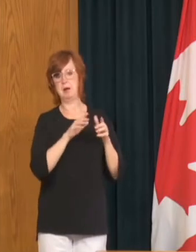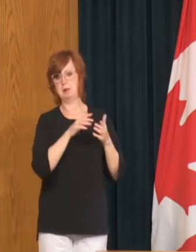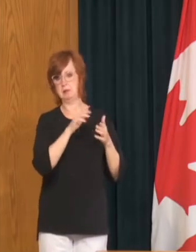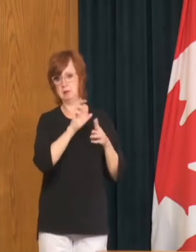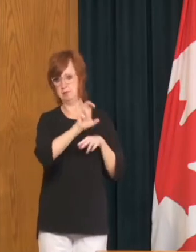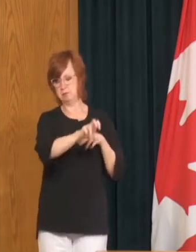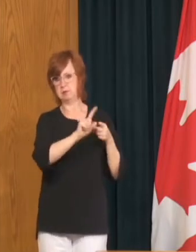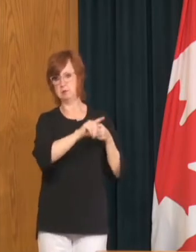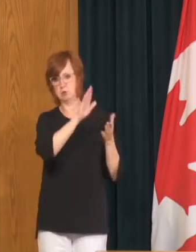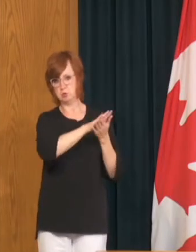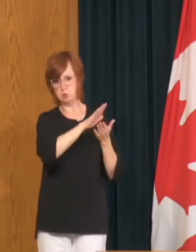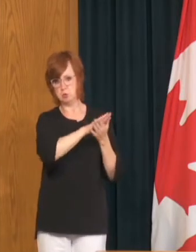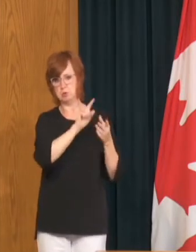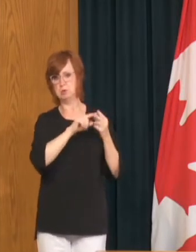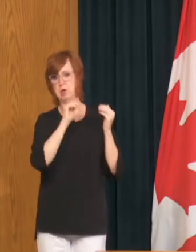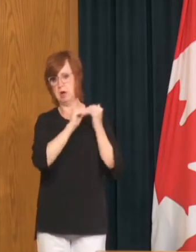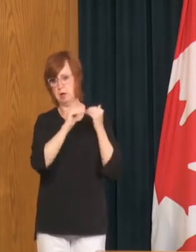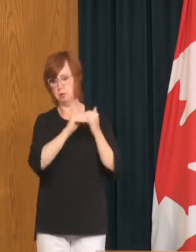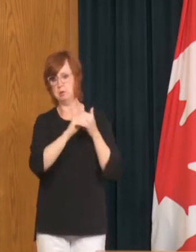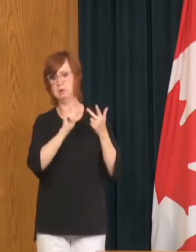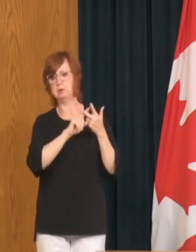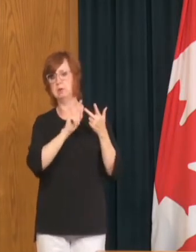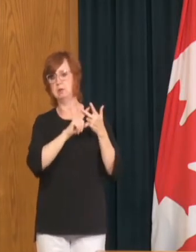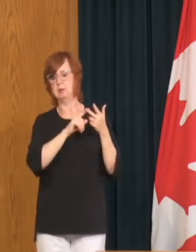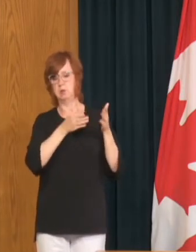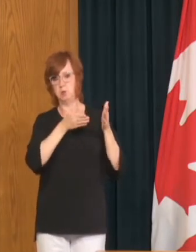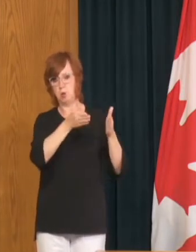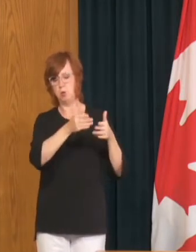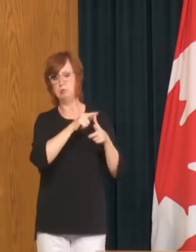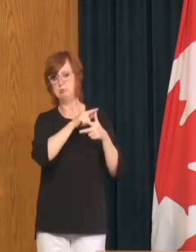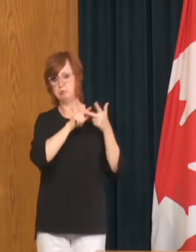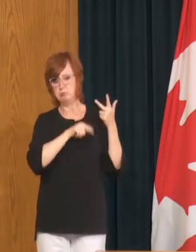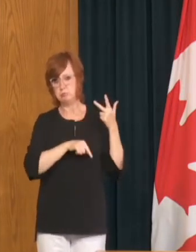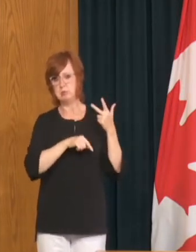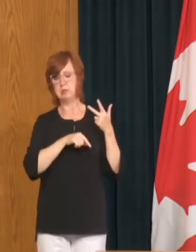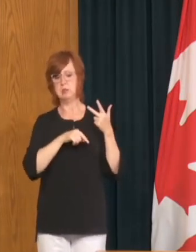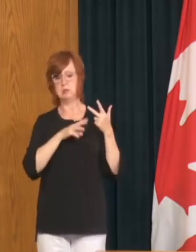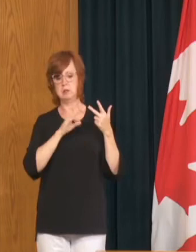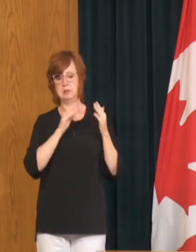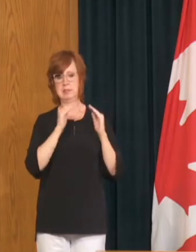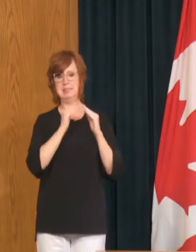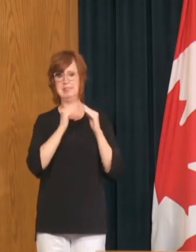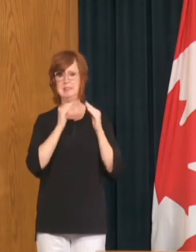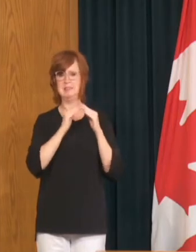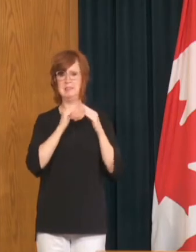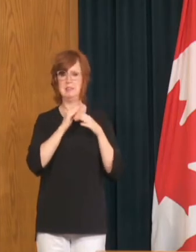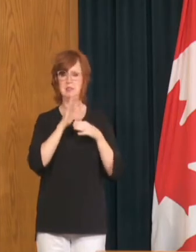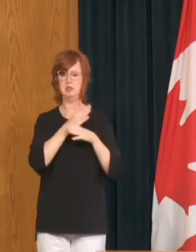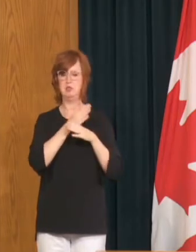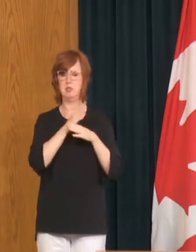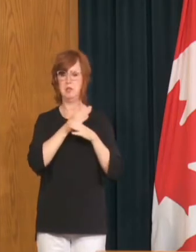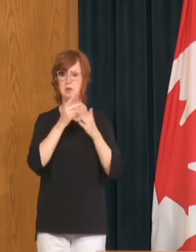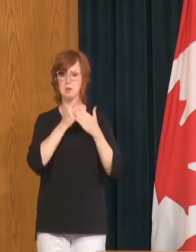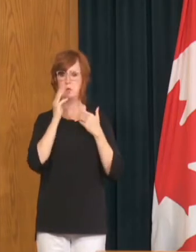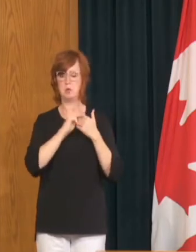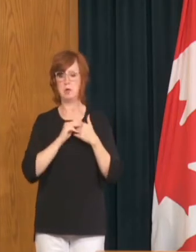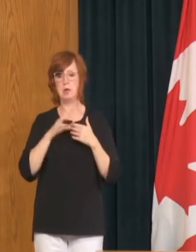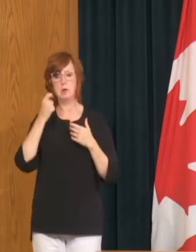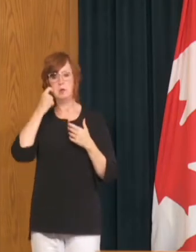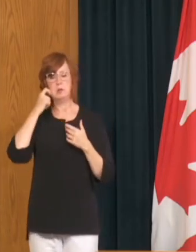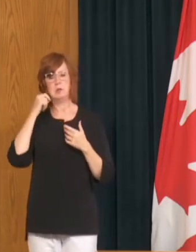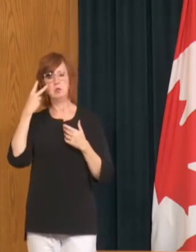communities across this province through the municipal revenue sharing program, as well as most recently in this $2 billion infrastructure